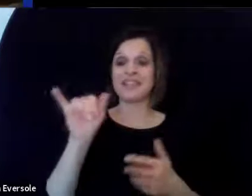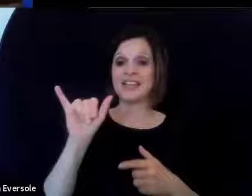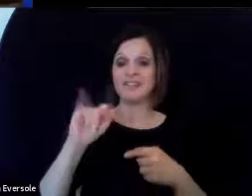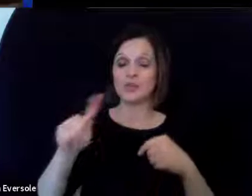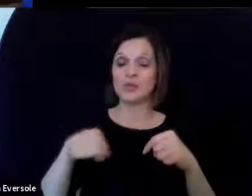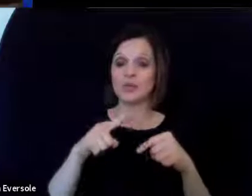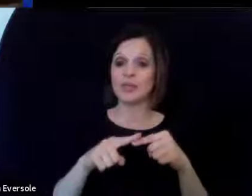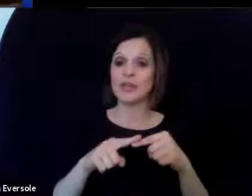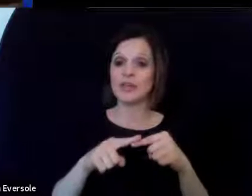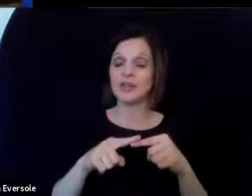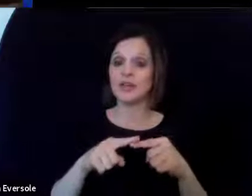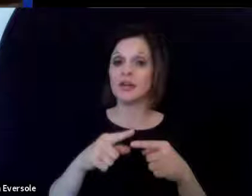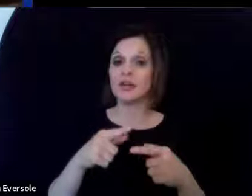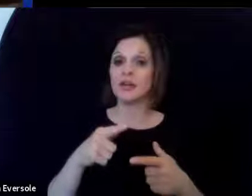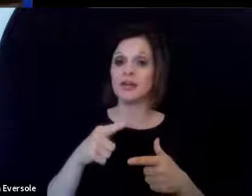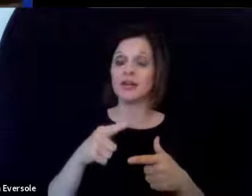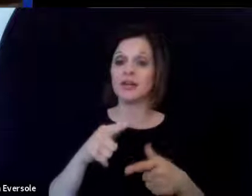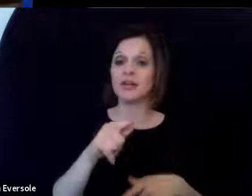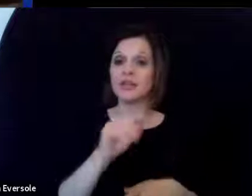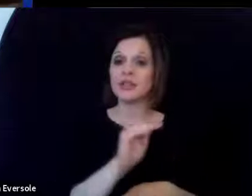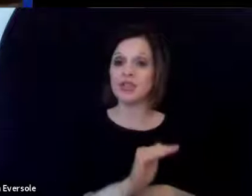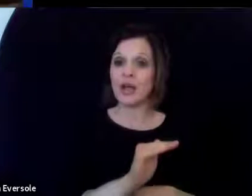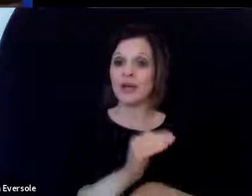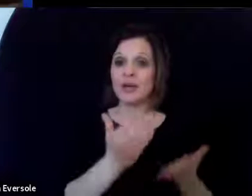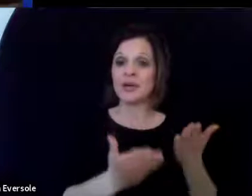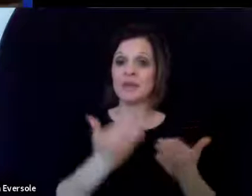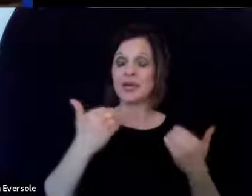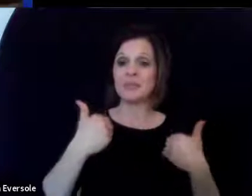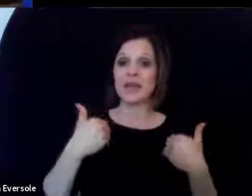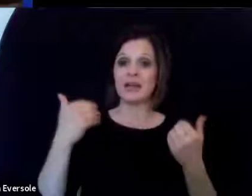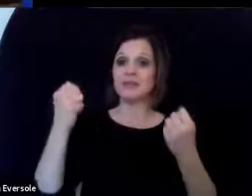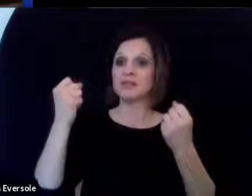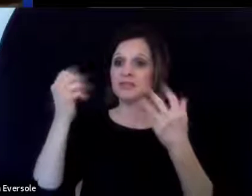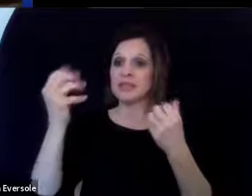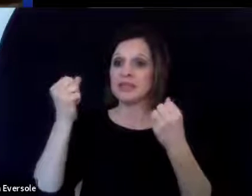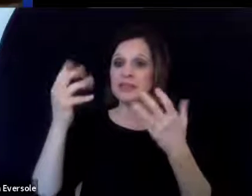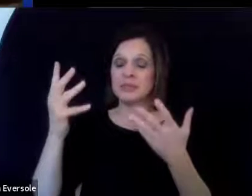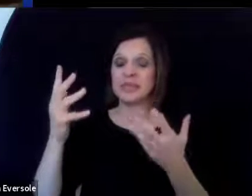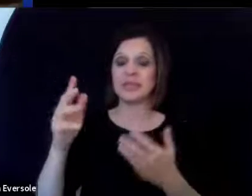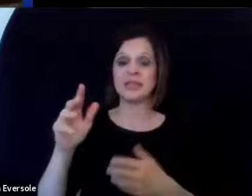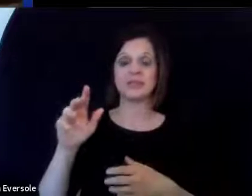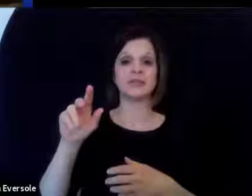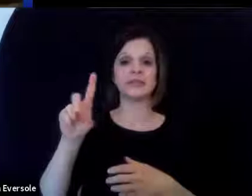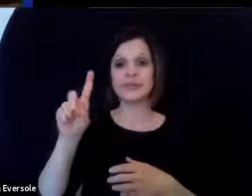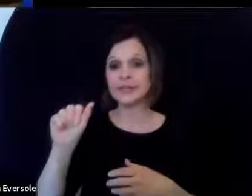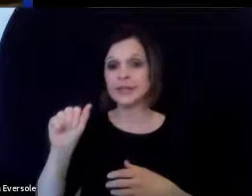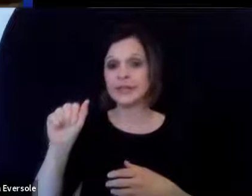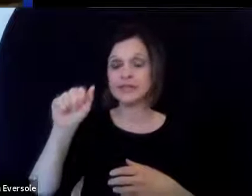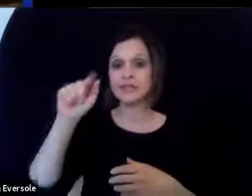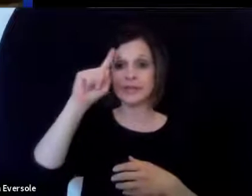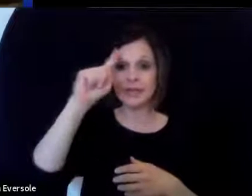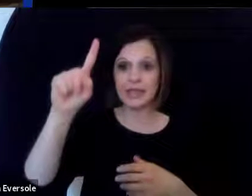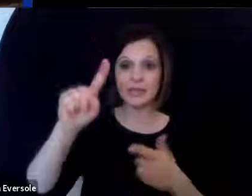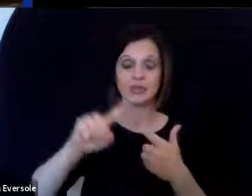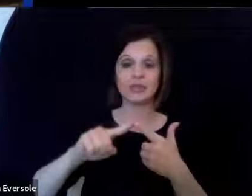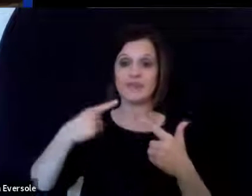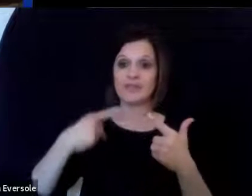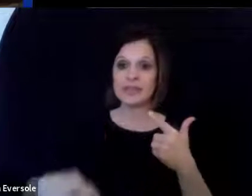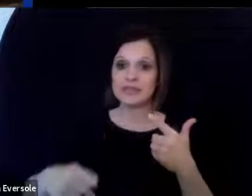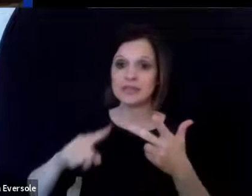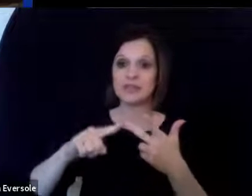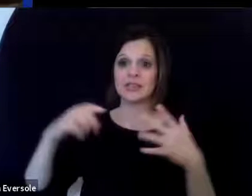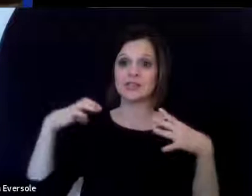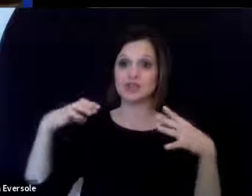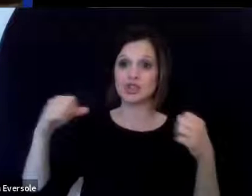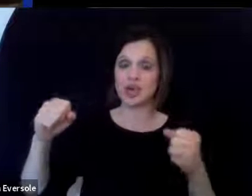child might have multiple challenges intellectually, physically, as well as CHARGE syndrome,